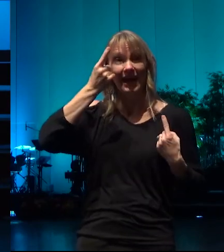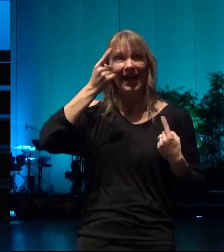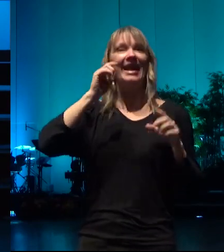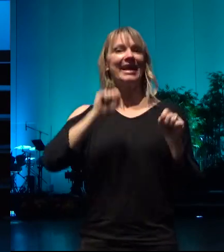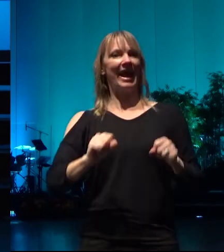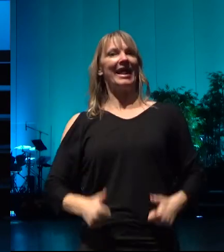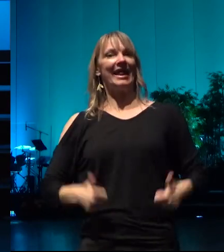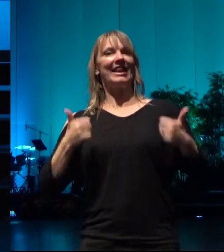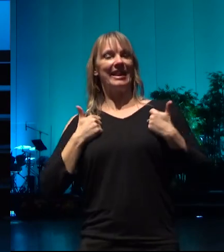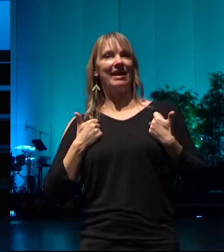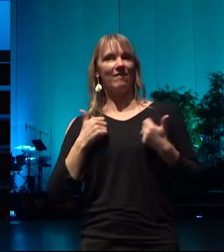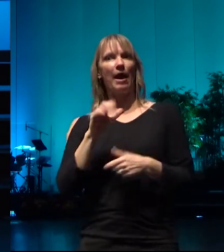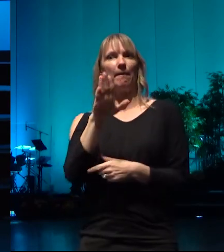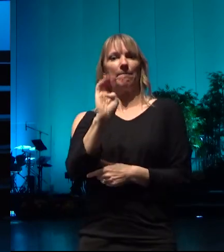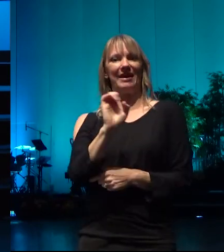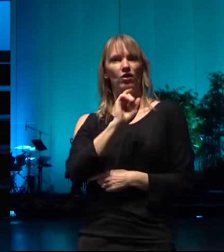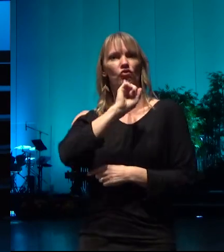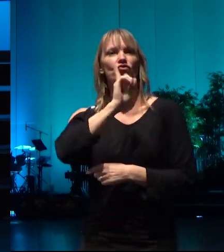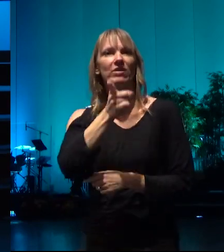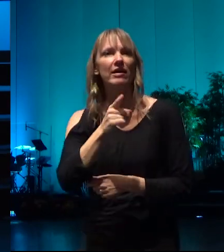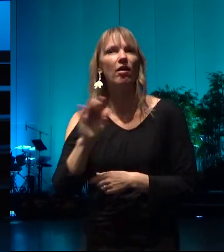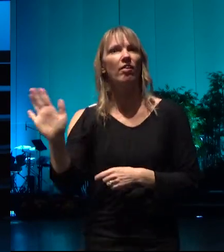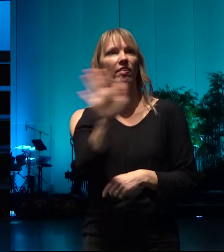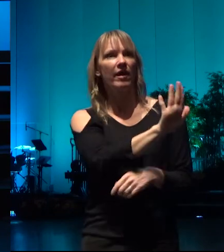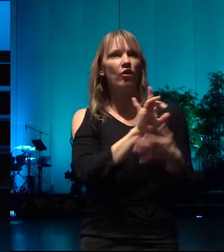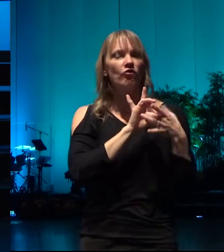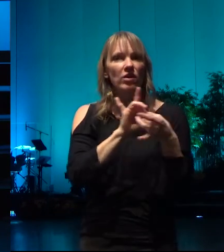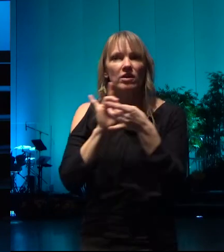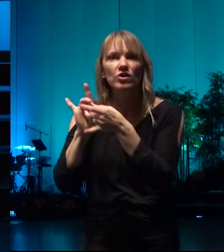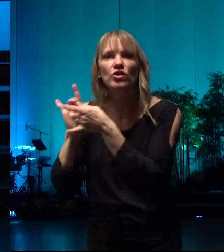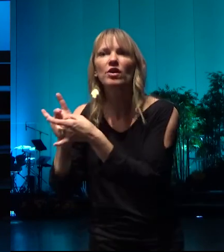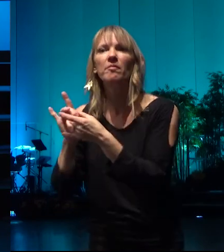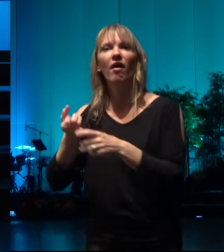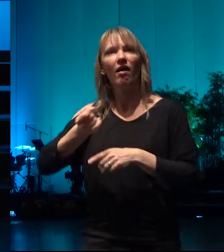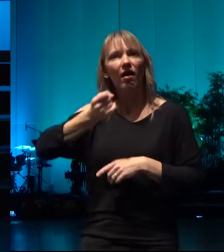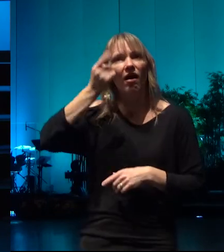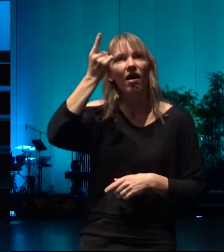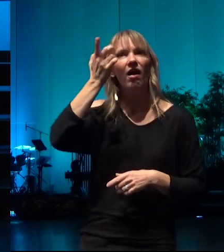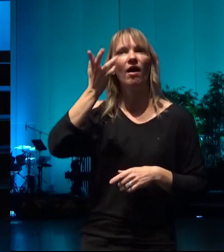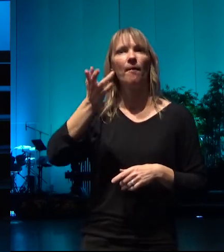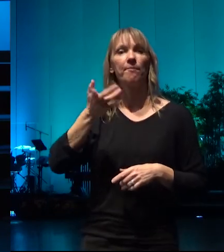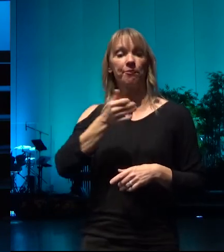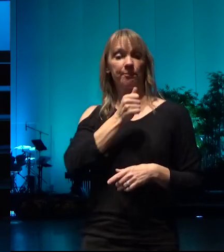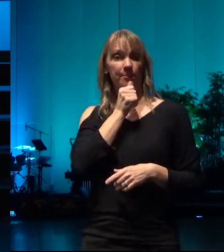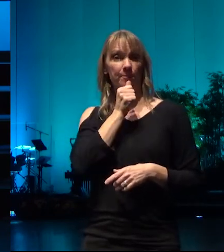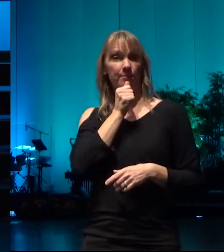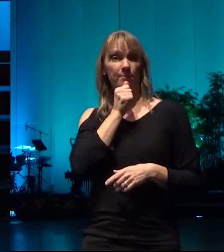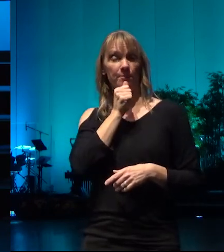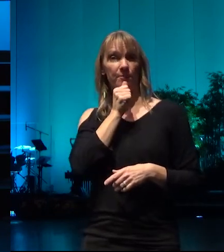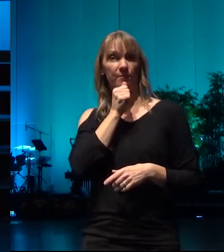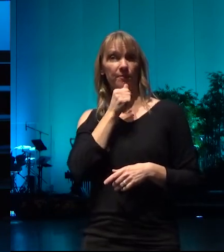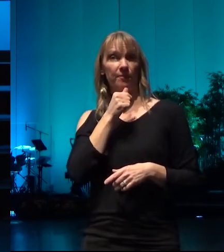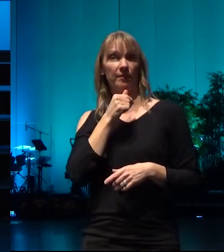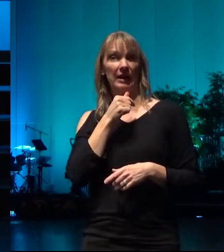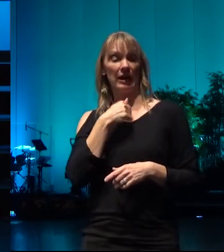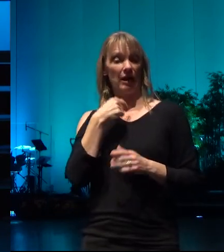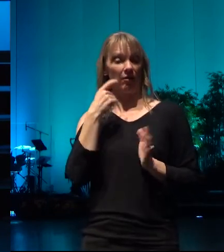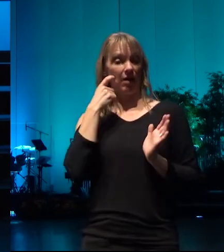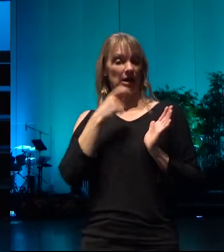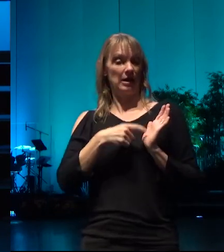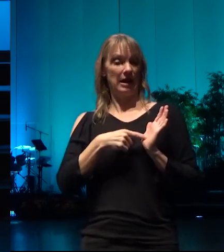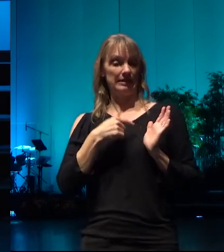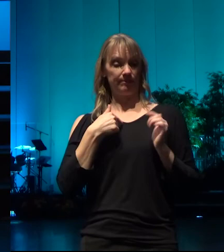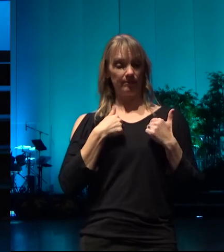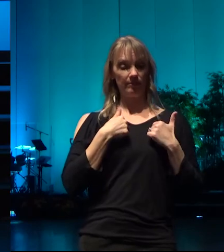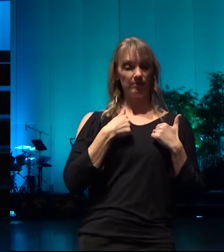this can live that way and be real in all of their relationships and understand that one of the secrets that I can tell